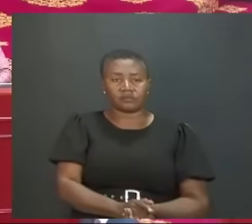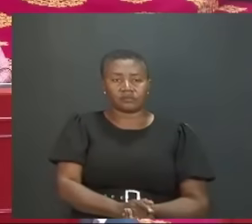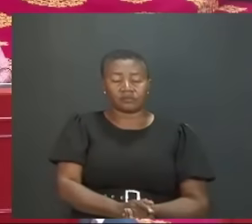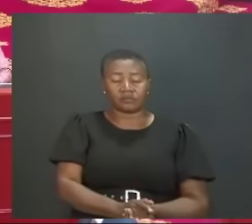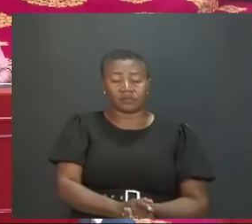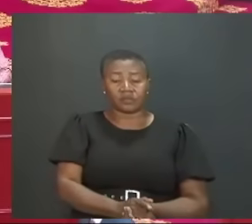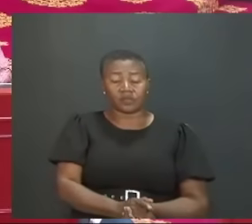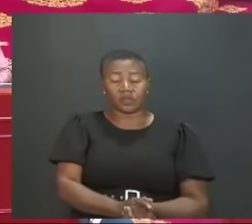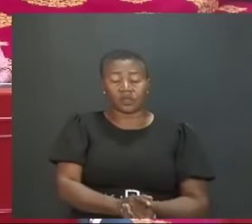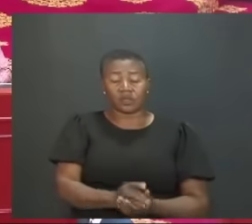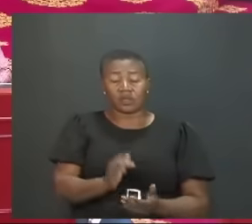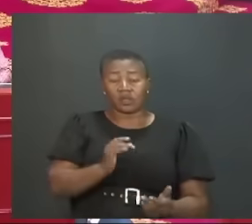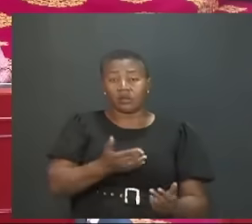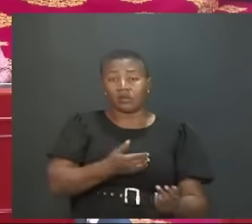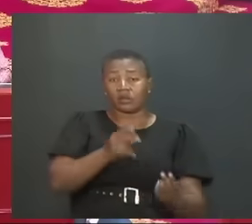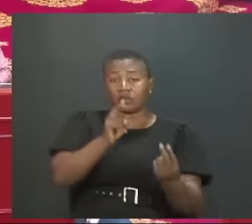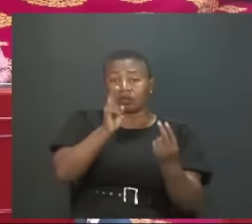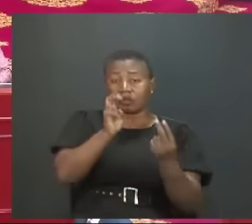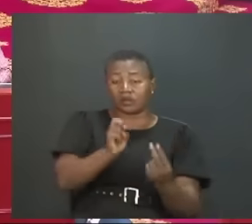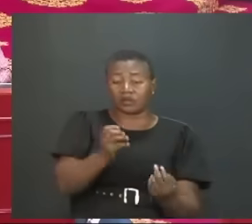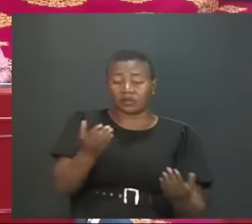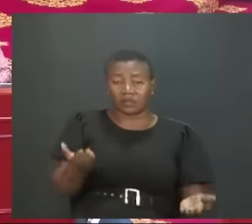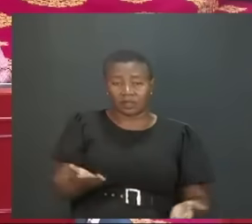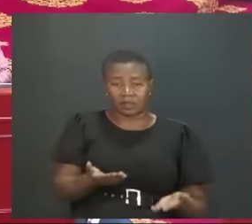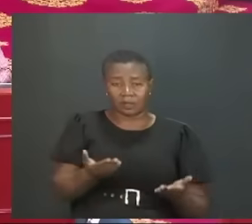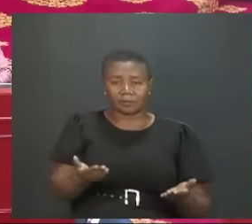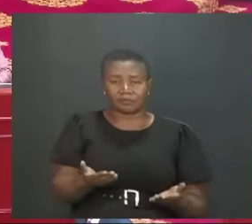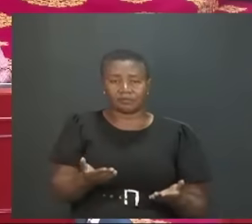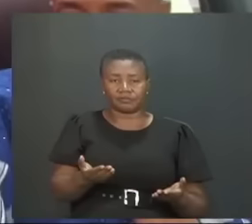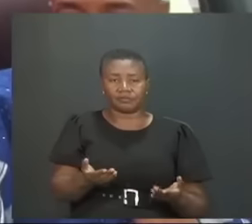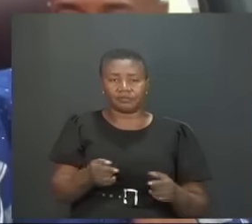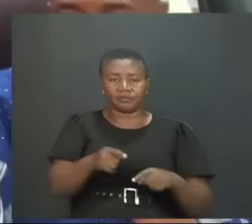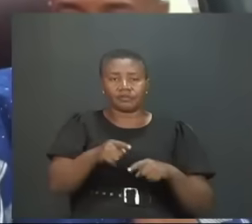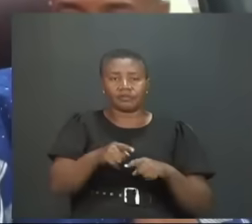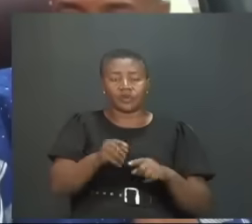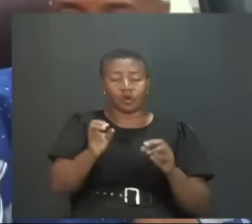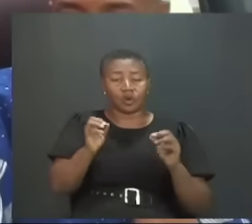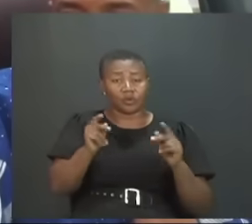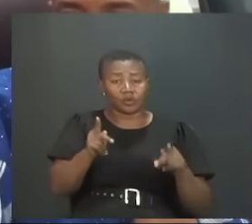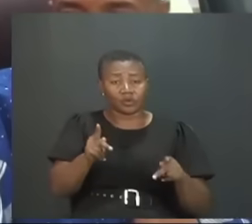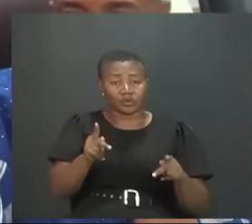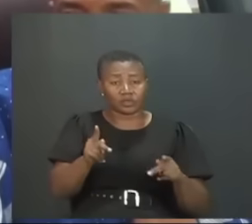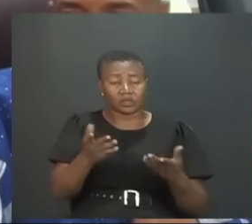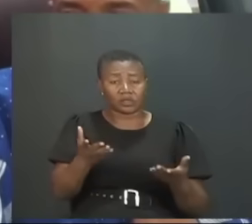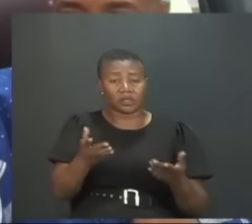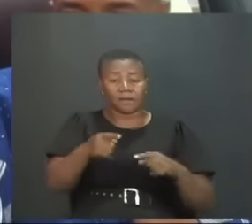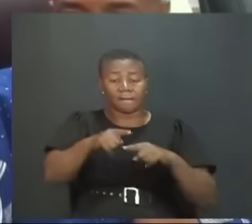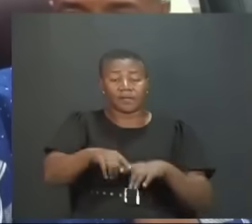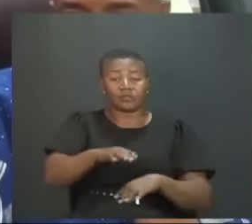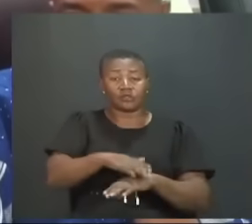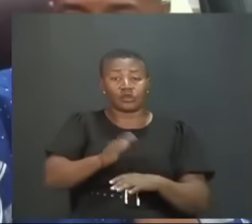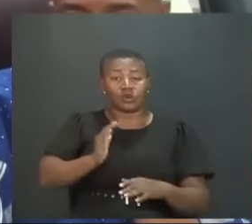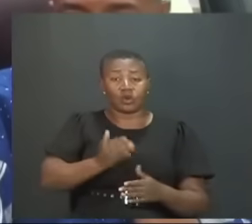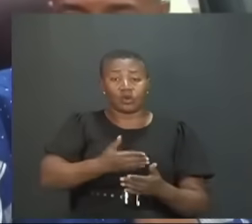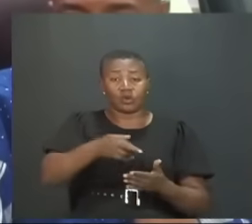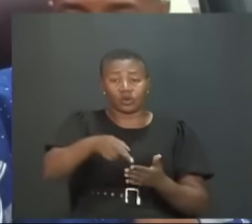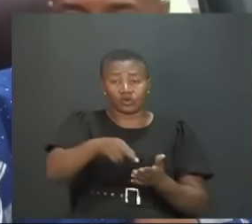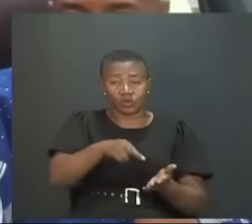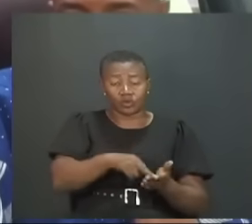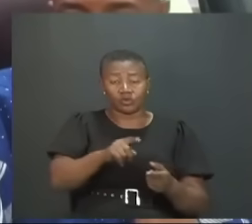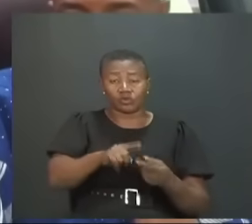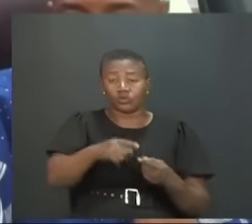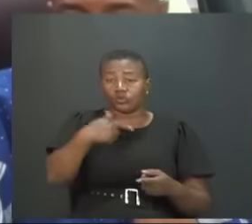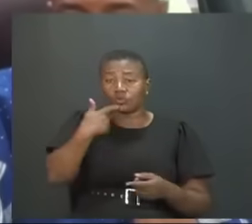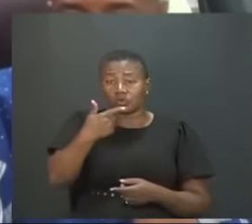here is the opportunity unfettered, as the rules will permit, to air our views. So